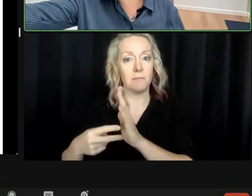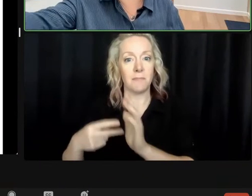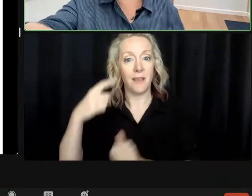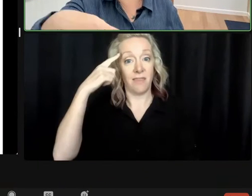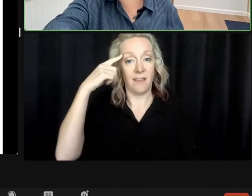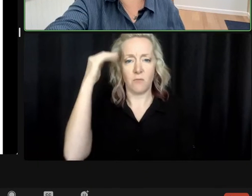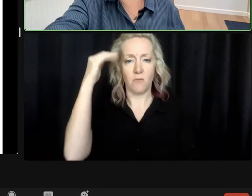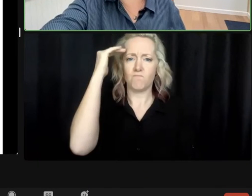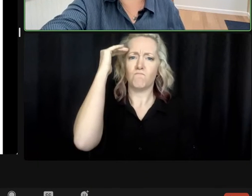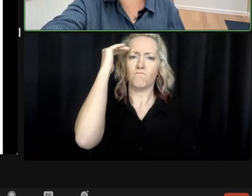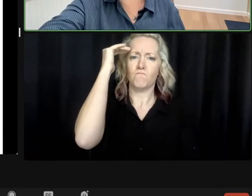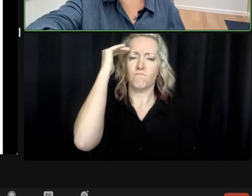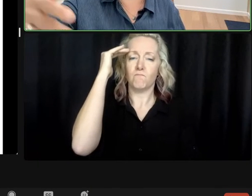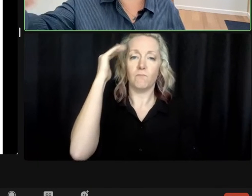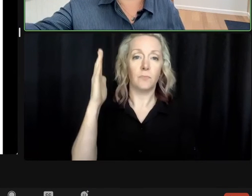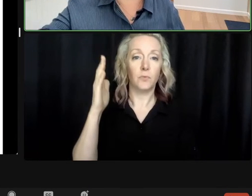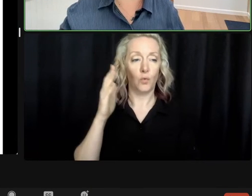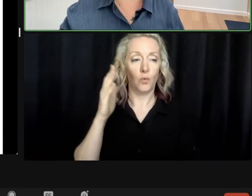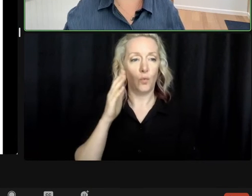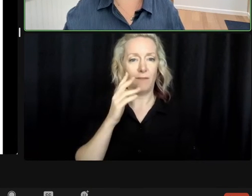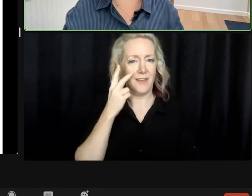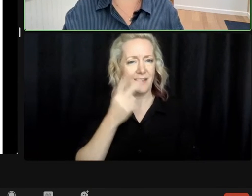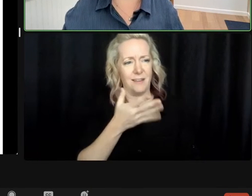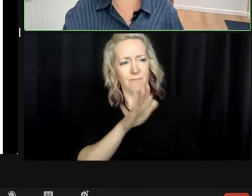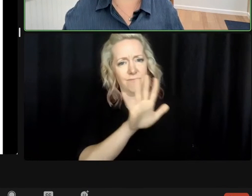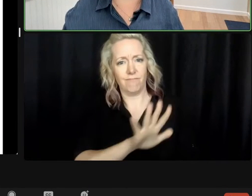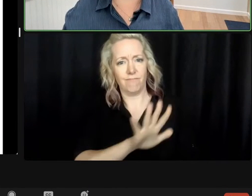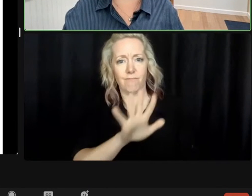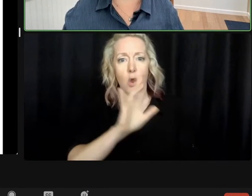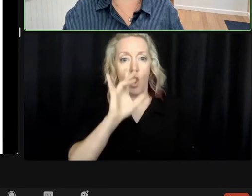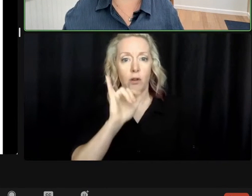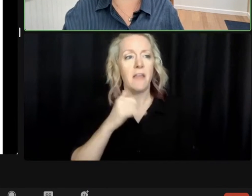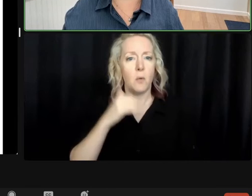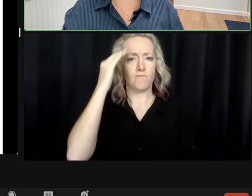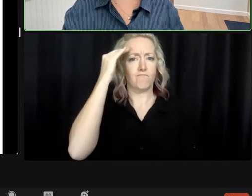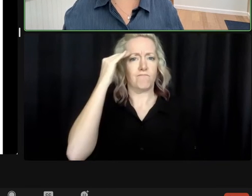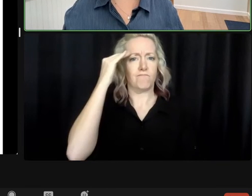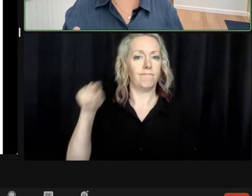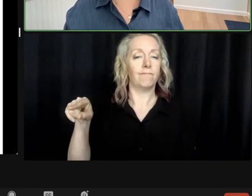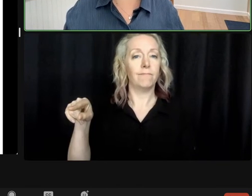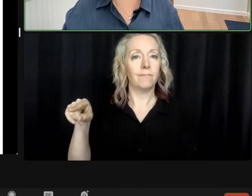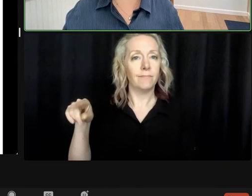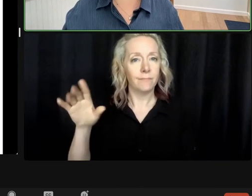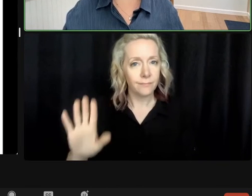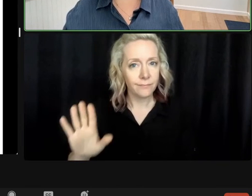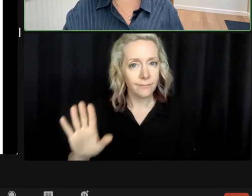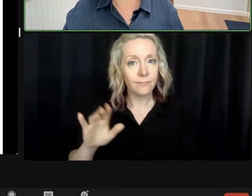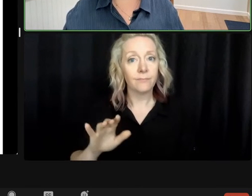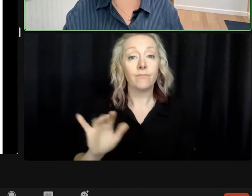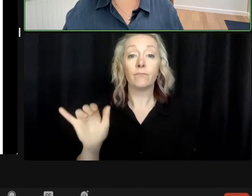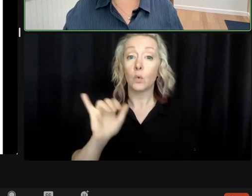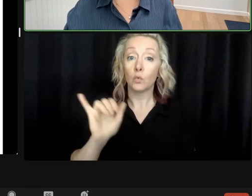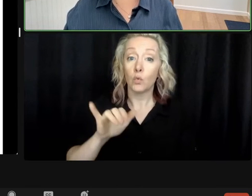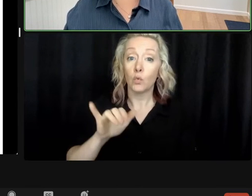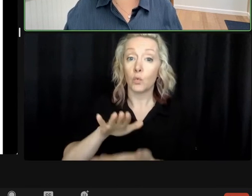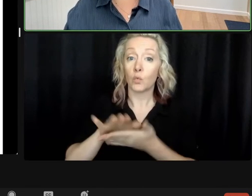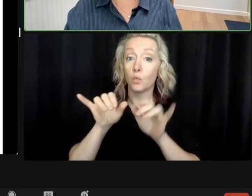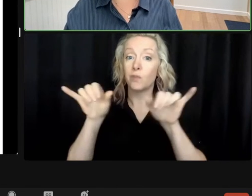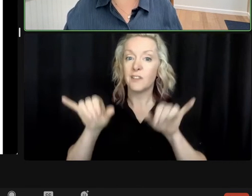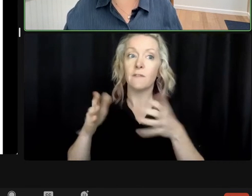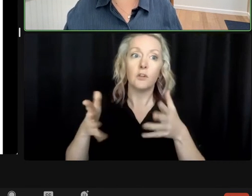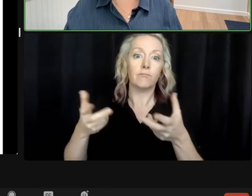that looks like it, they say that's autism versus saying it's charge syndrome because they've never heard of charge syndrome. And also a lot of school systems have invested a